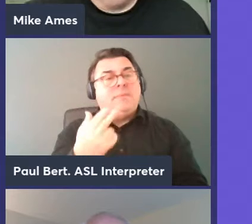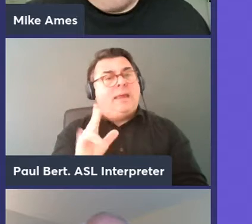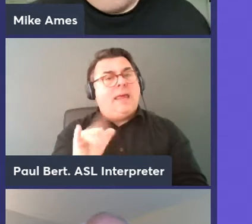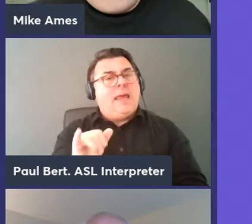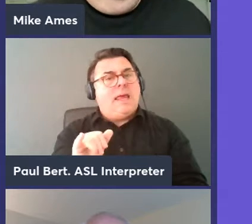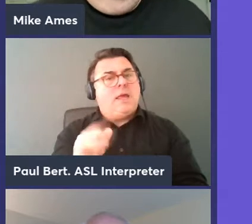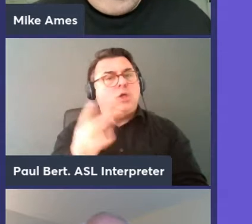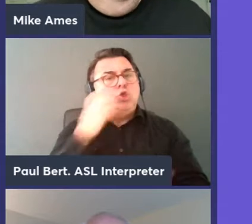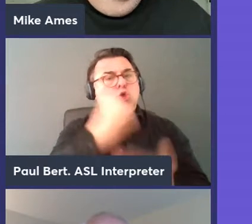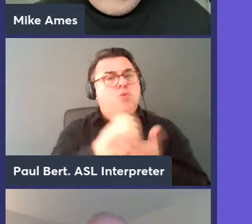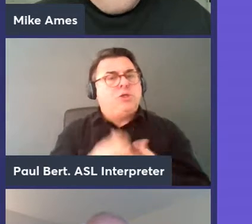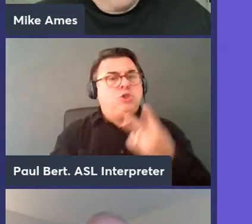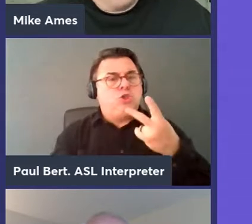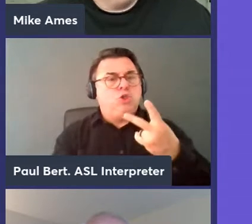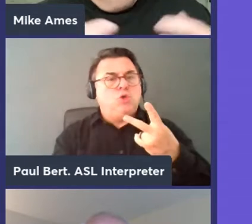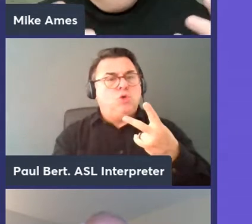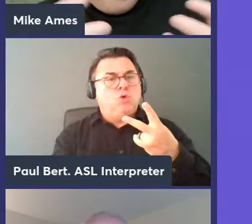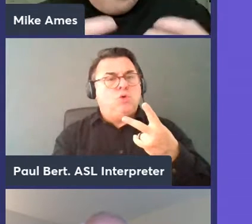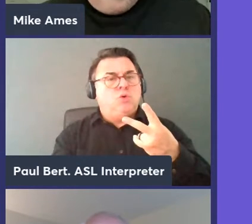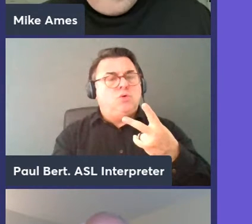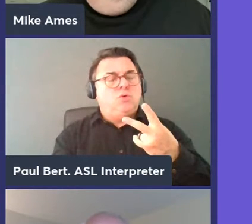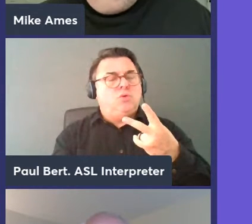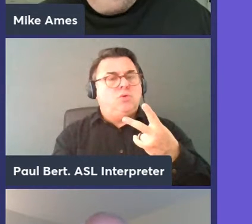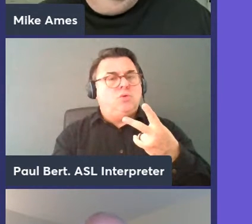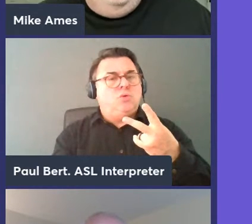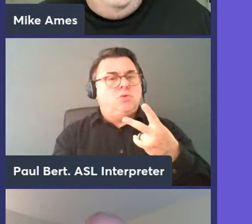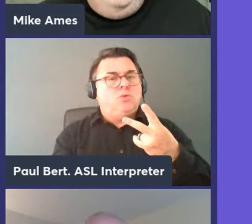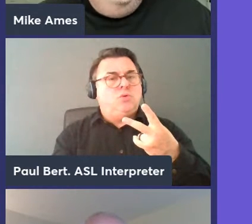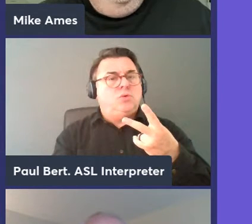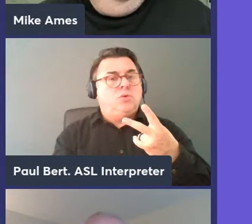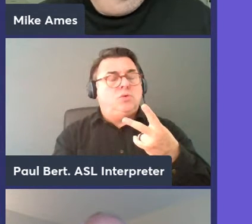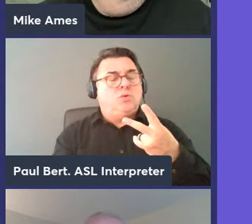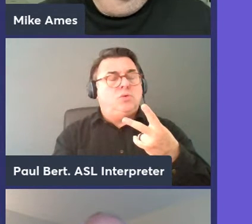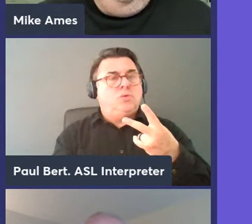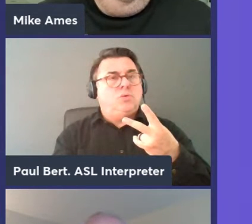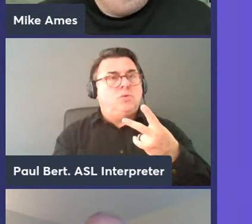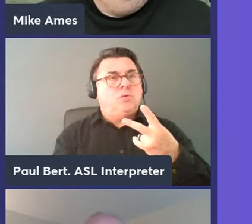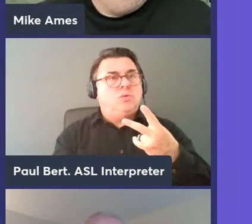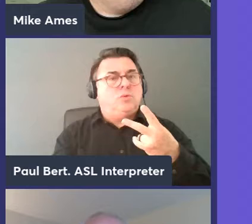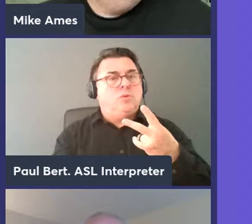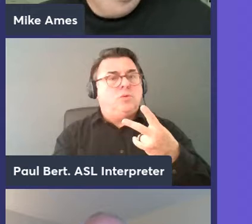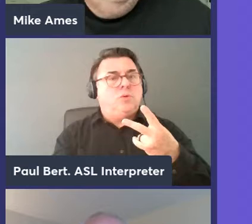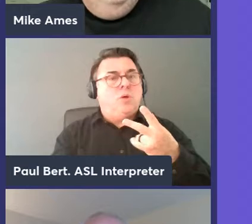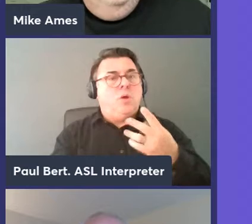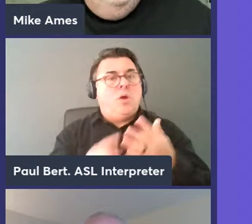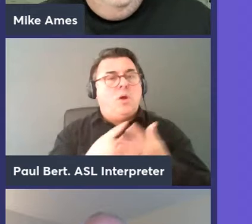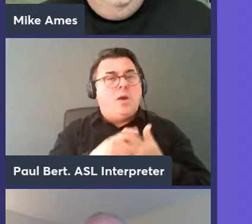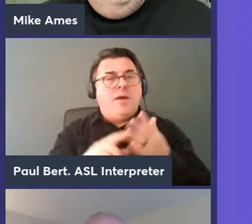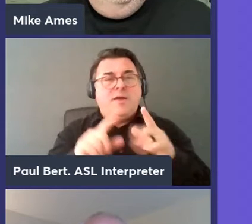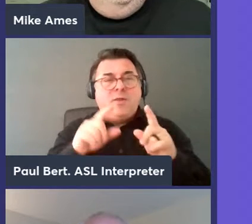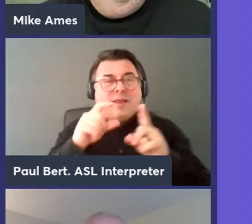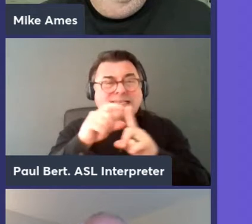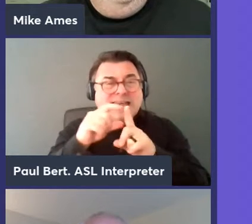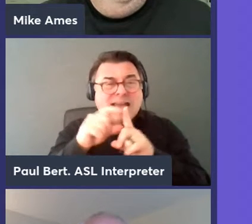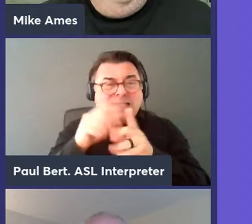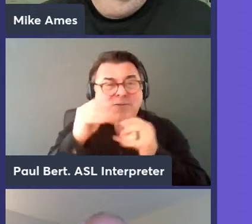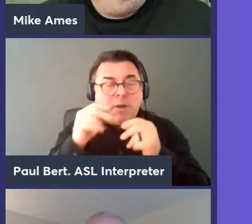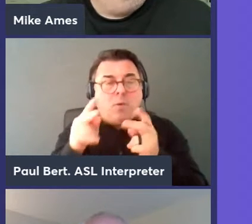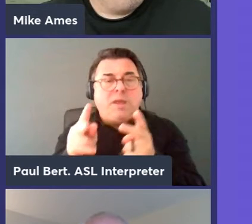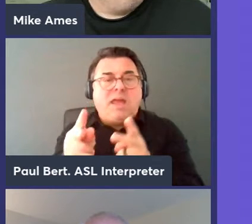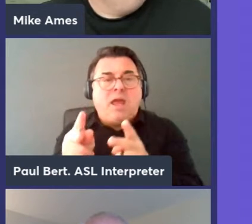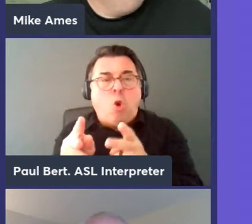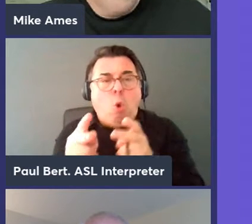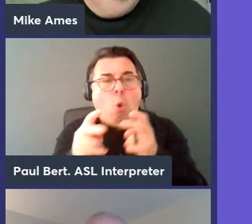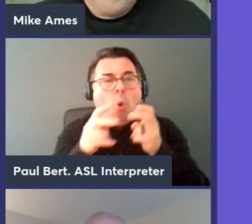there's two pictures up here. We're also able to extract all of the text information off of that